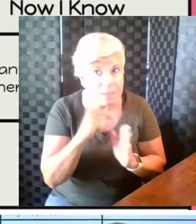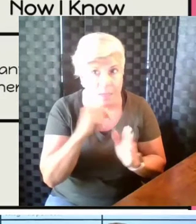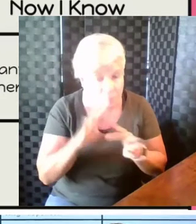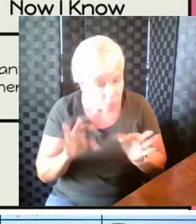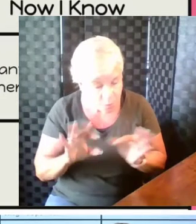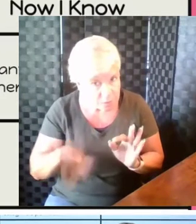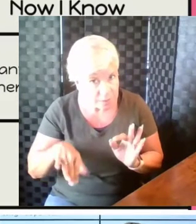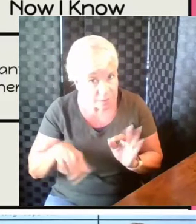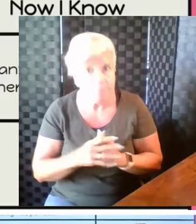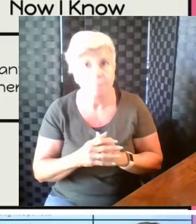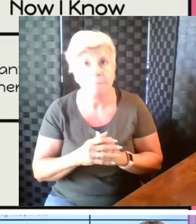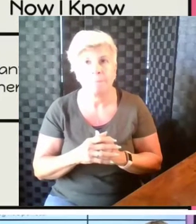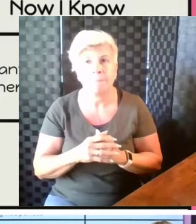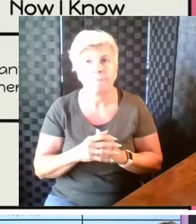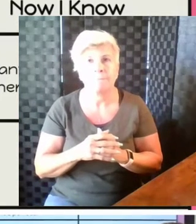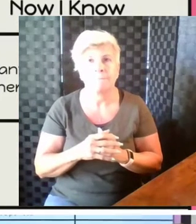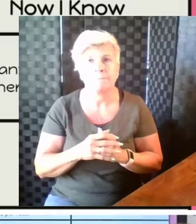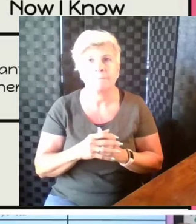the words yet.